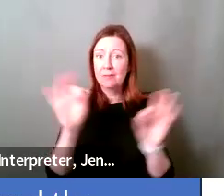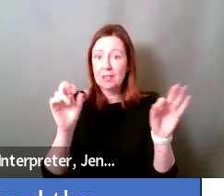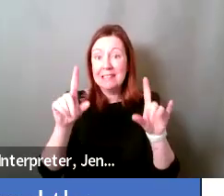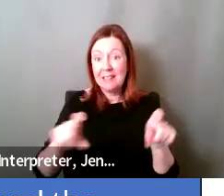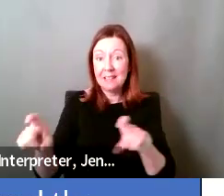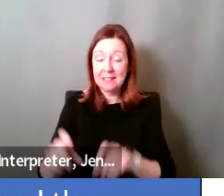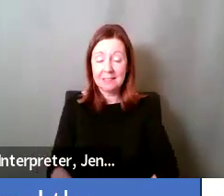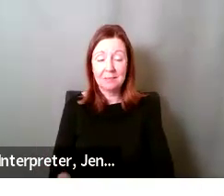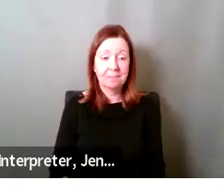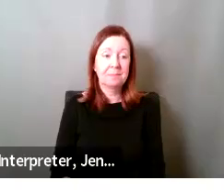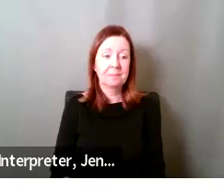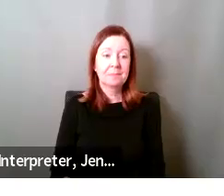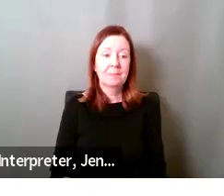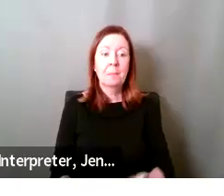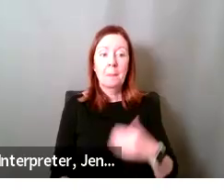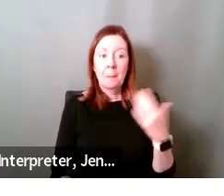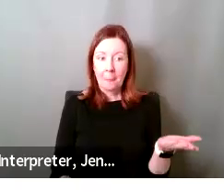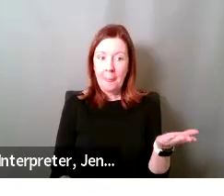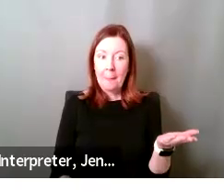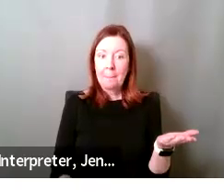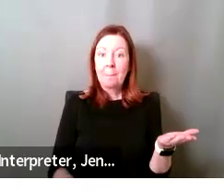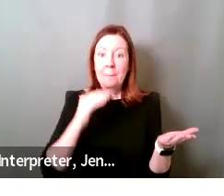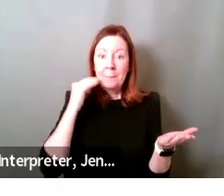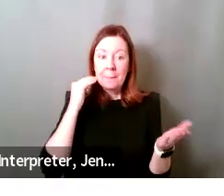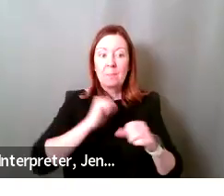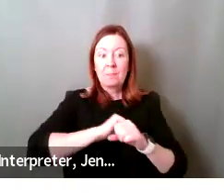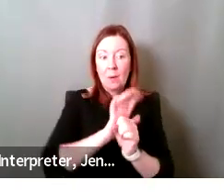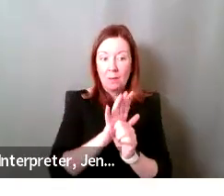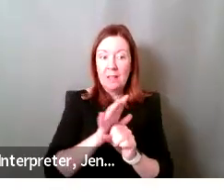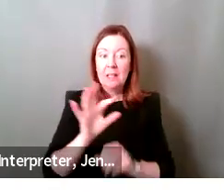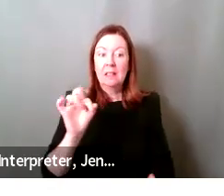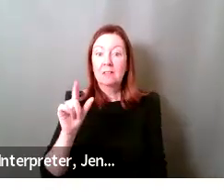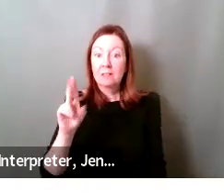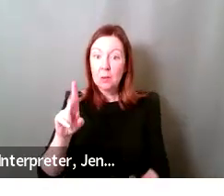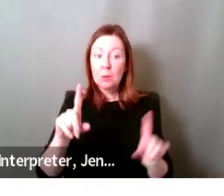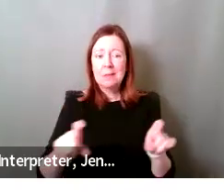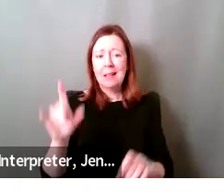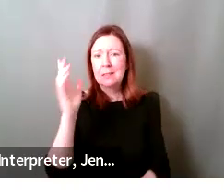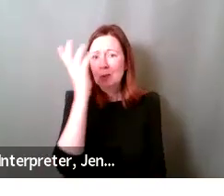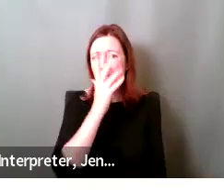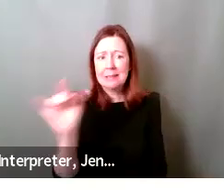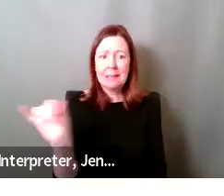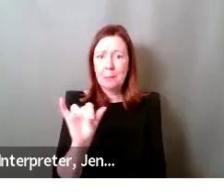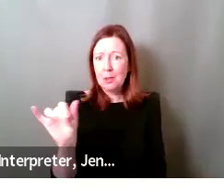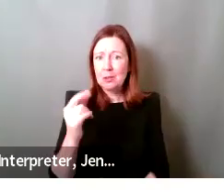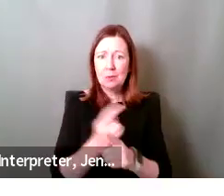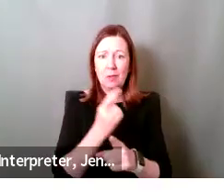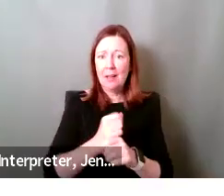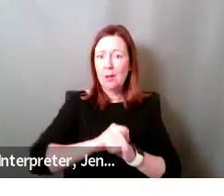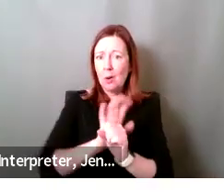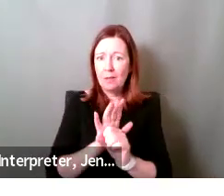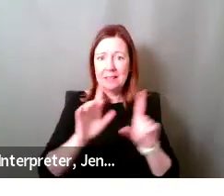tests. So this at-home COVID flu test looks similar to the regular COVID